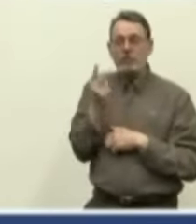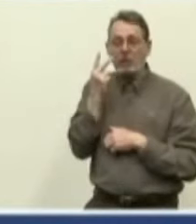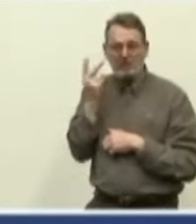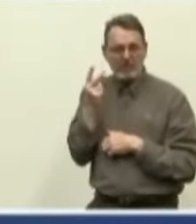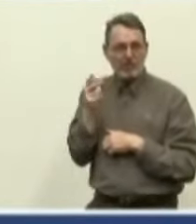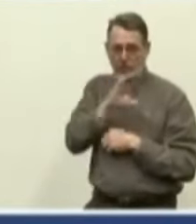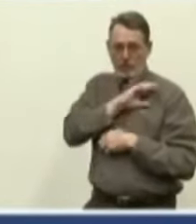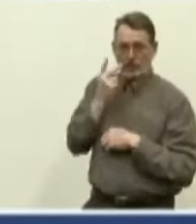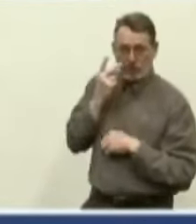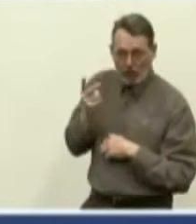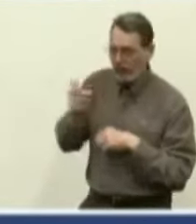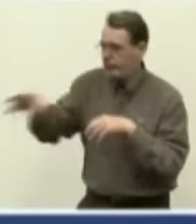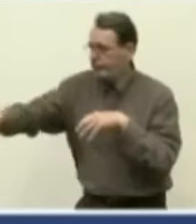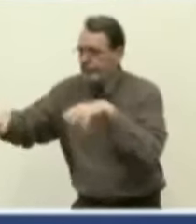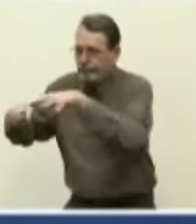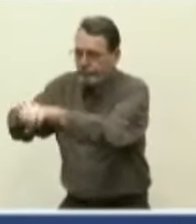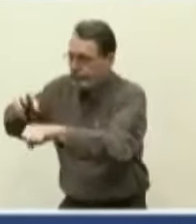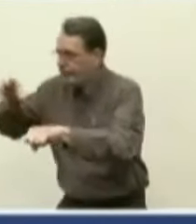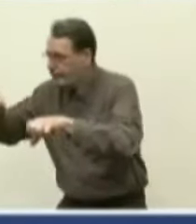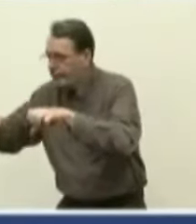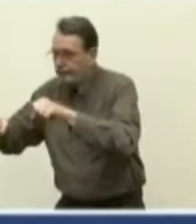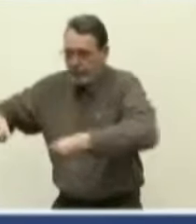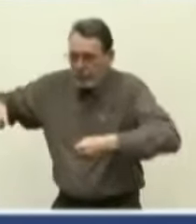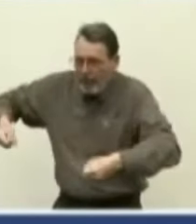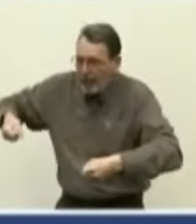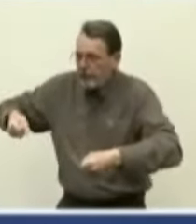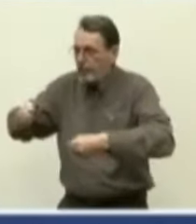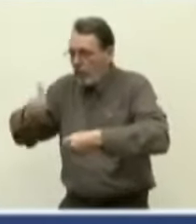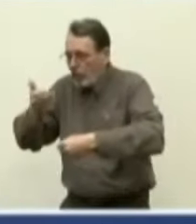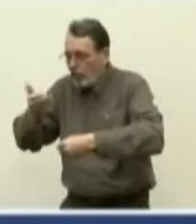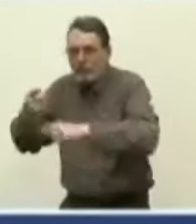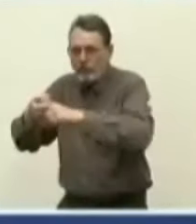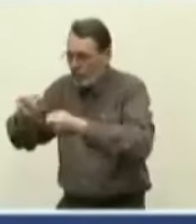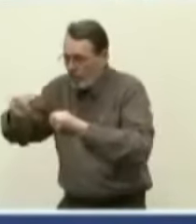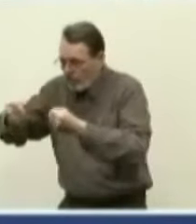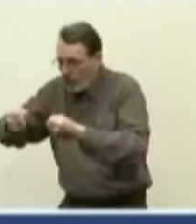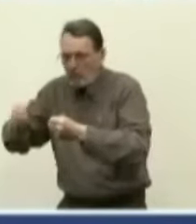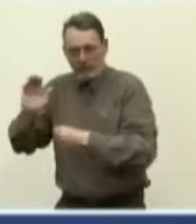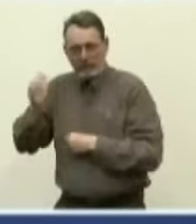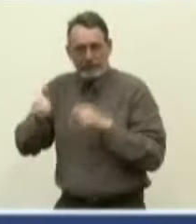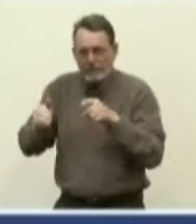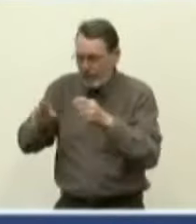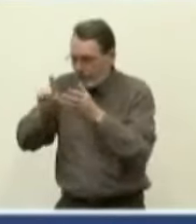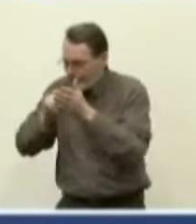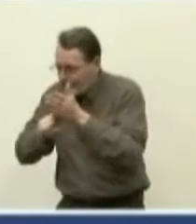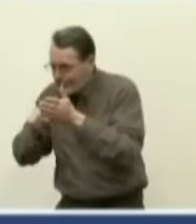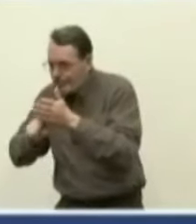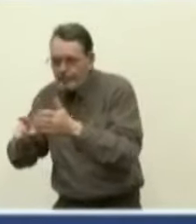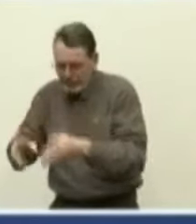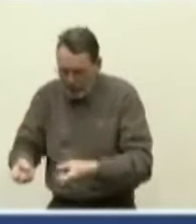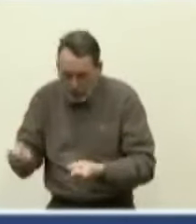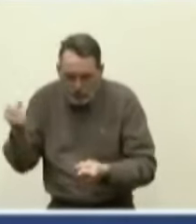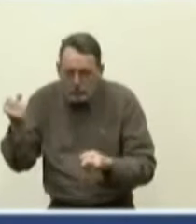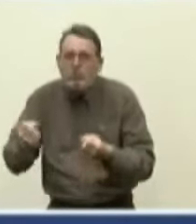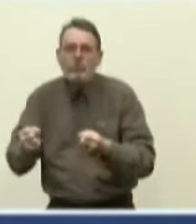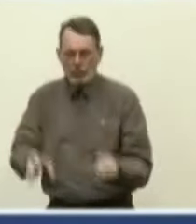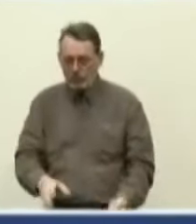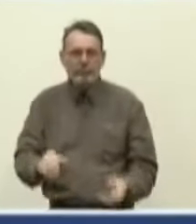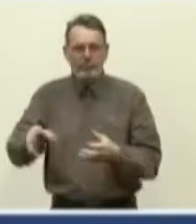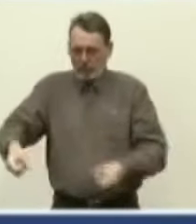bags, luggage, and other items from the vehicle. The suspects appeared to be searching and emptying the bags and luggage onto the